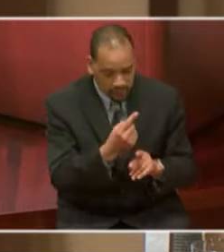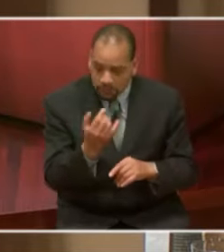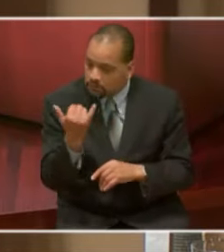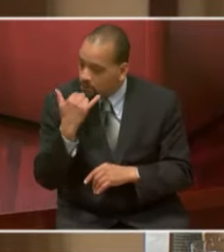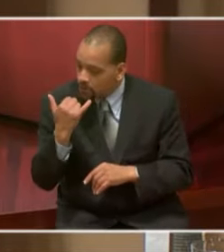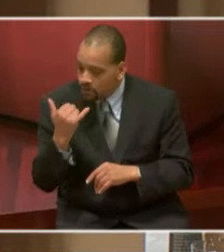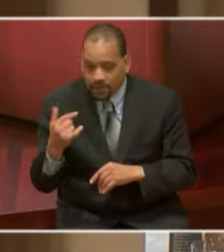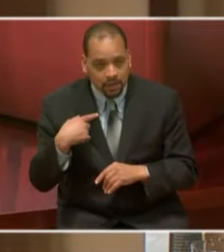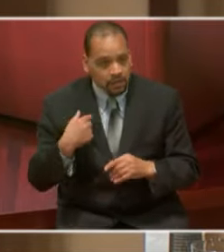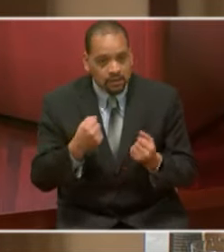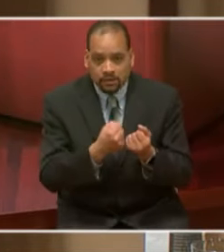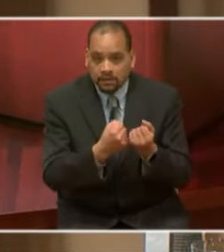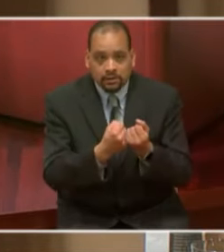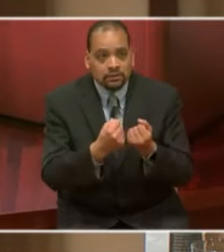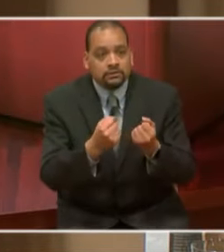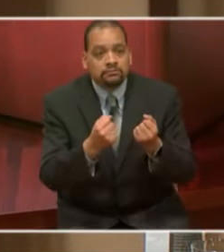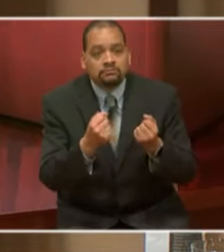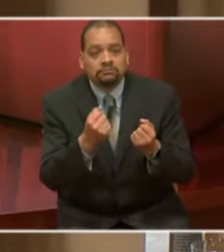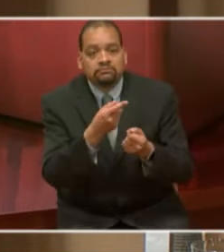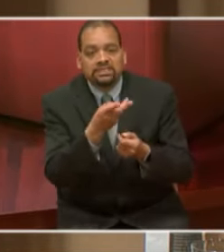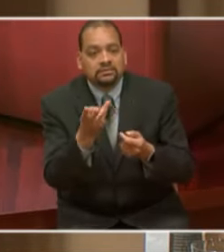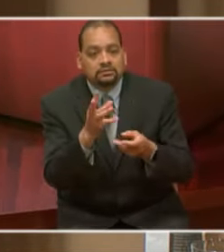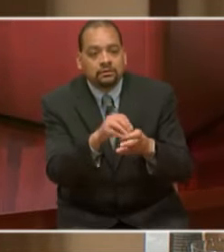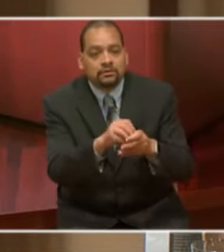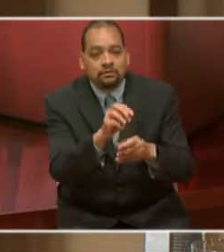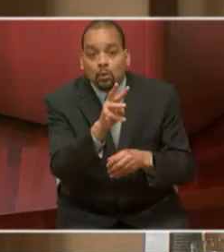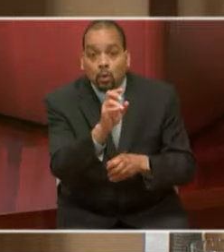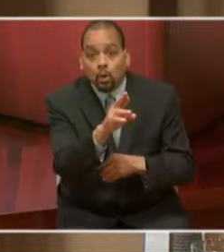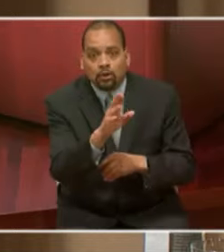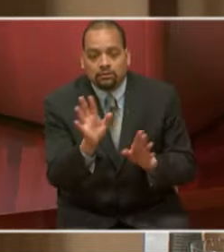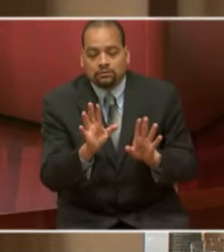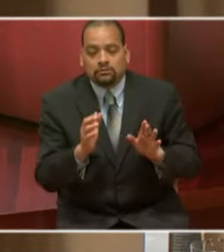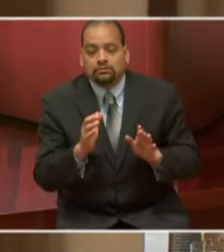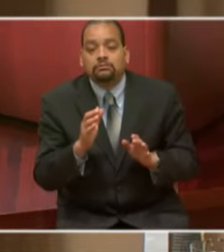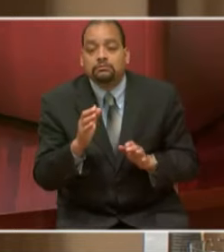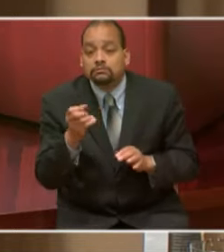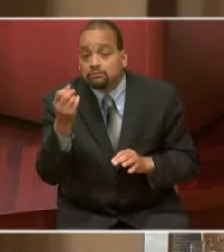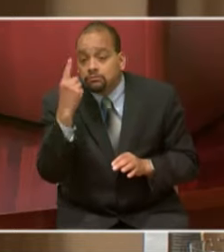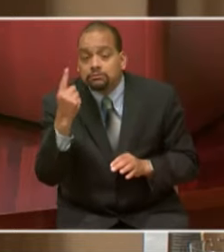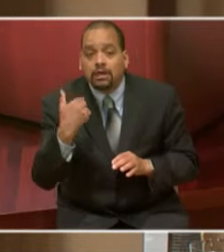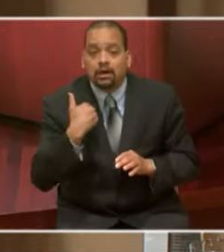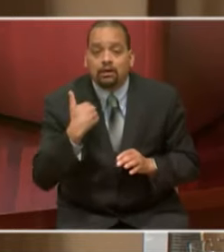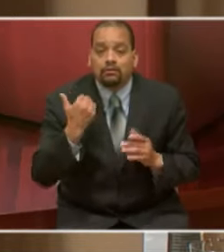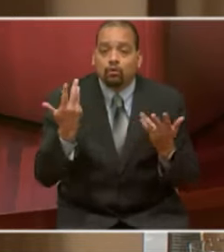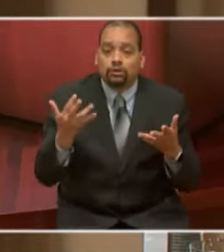of conscience again. And not be afraid. Be daring. Be courageous.